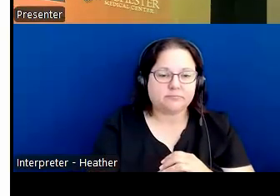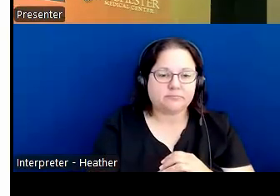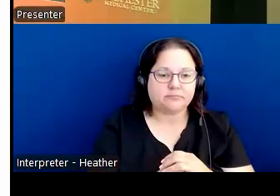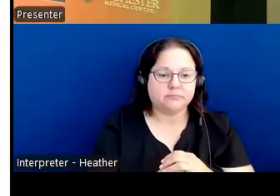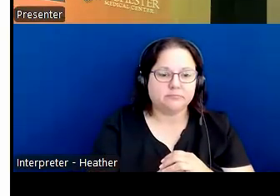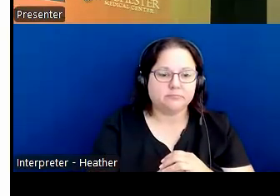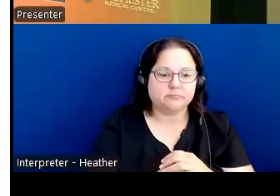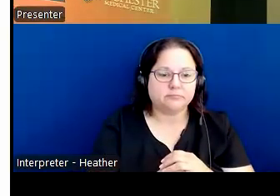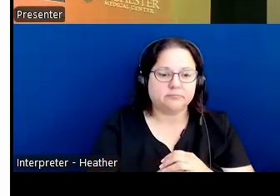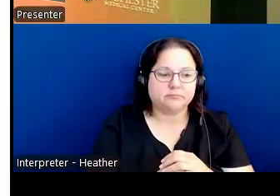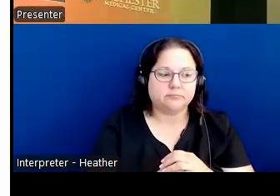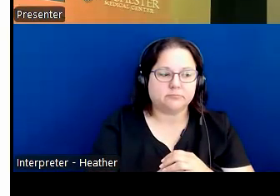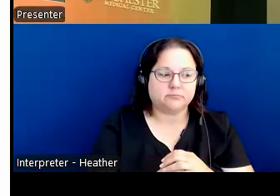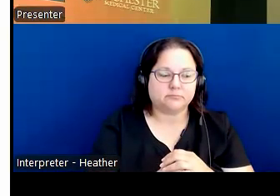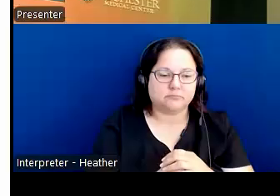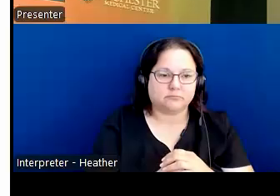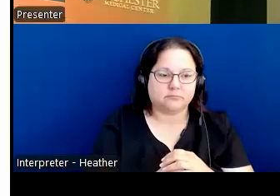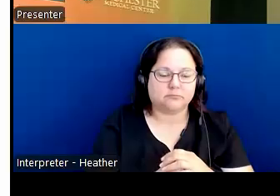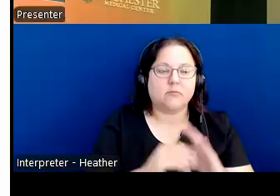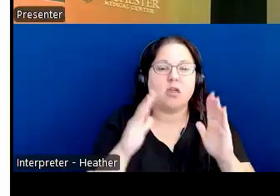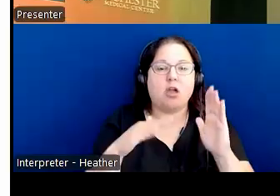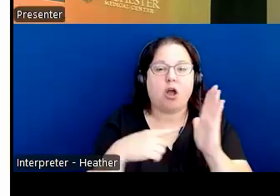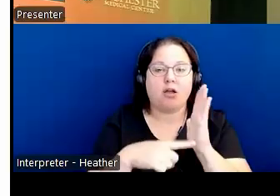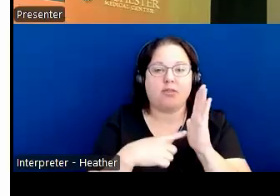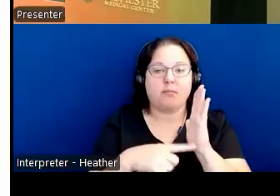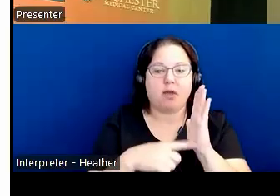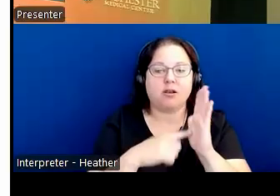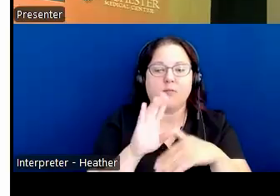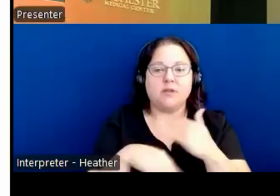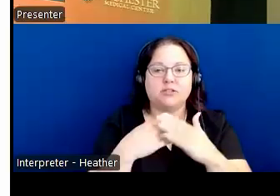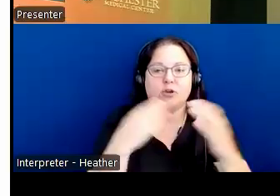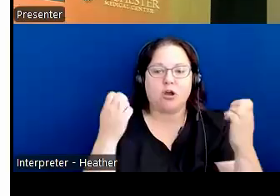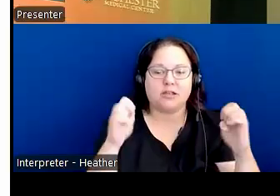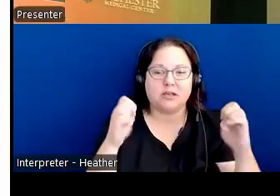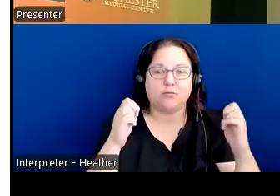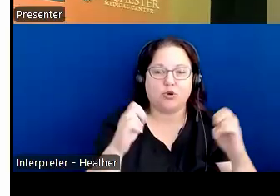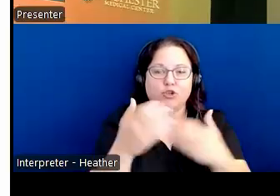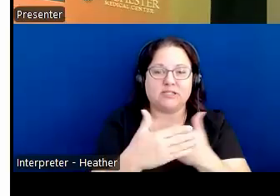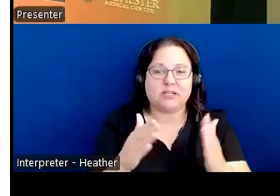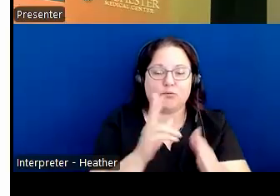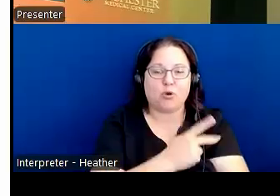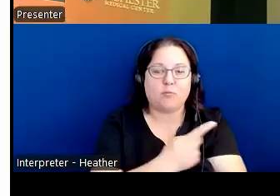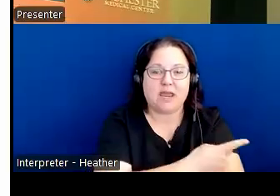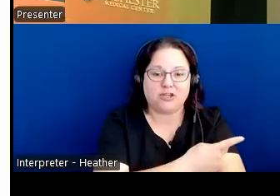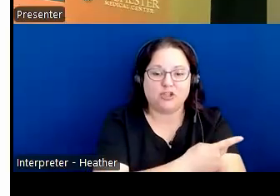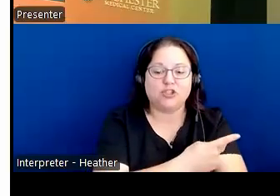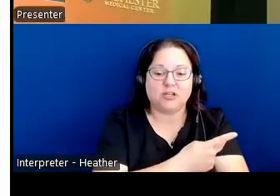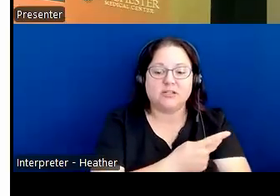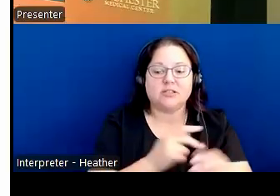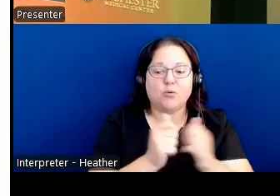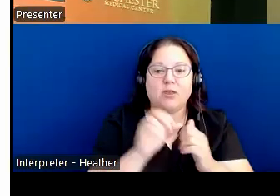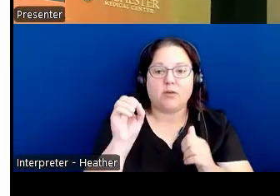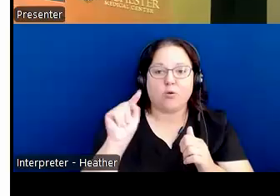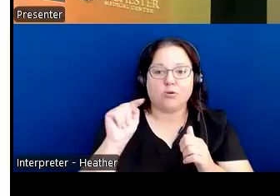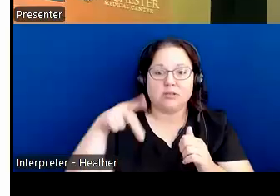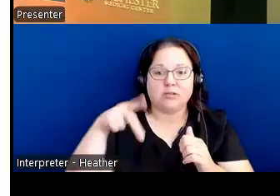The line on the bottom is all emergency room or urgent care presentations by patients in the OTP population. And you can see that that's also much higher, but